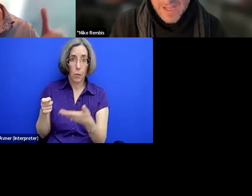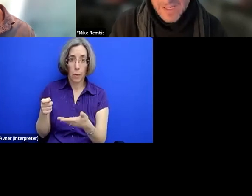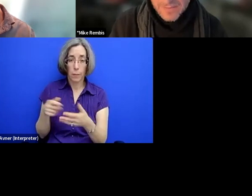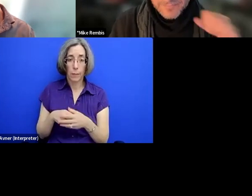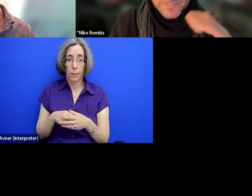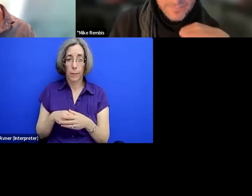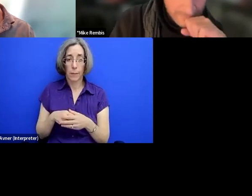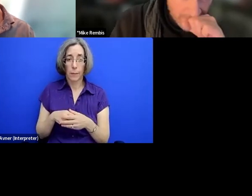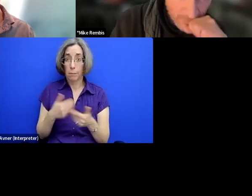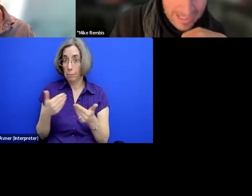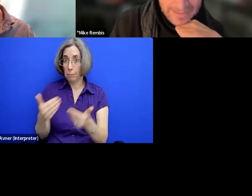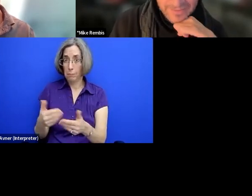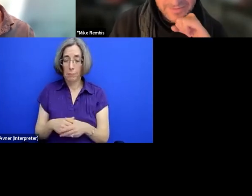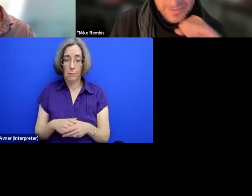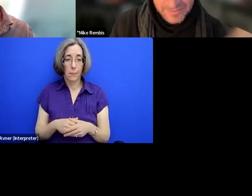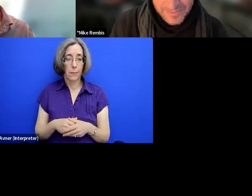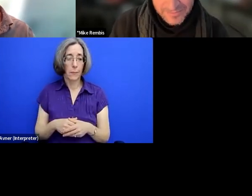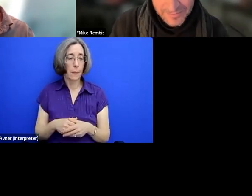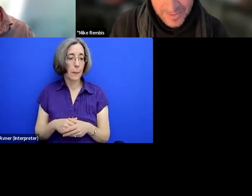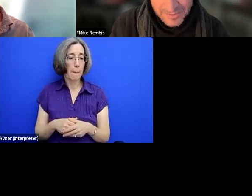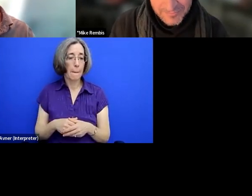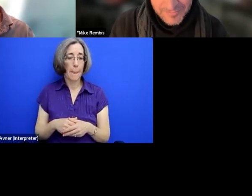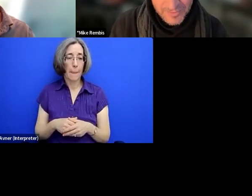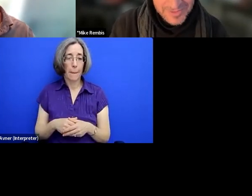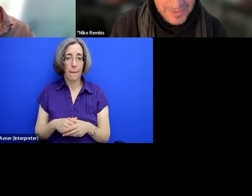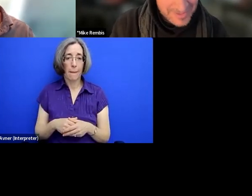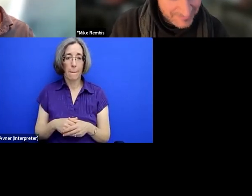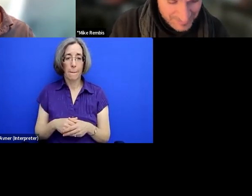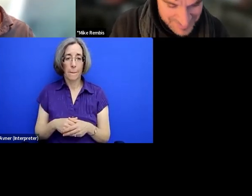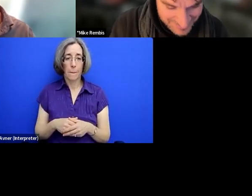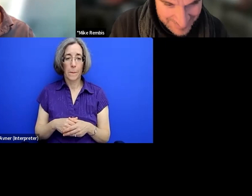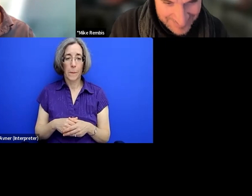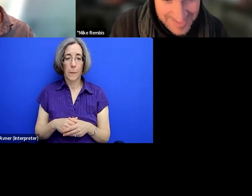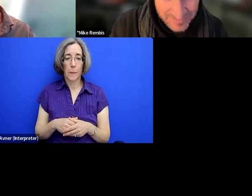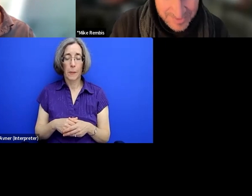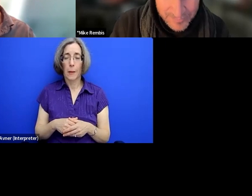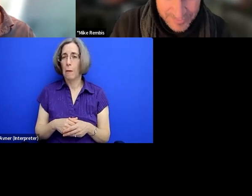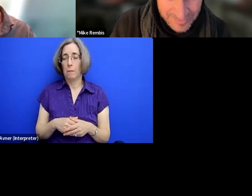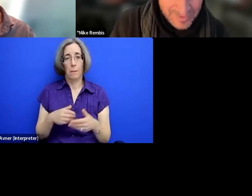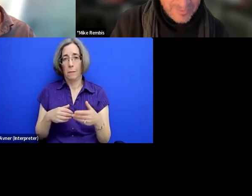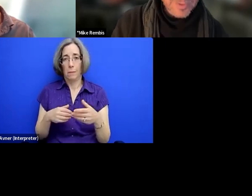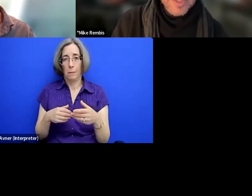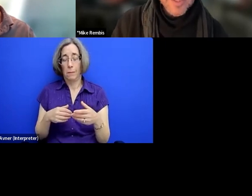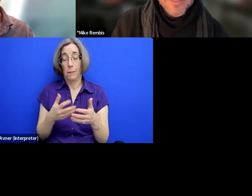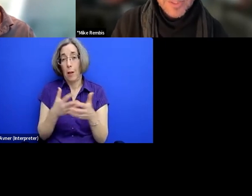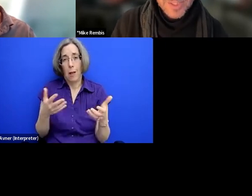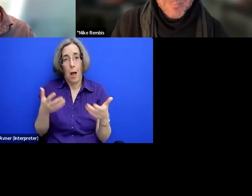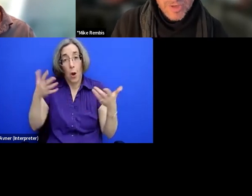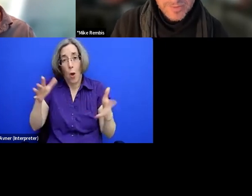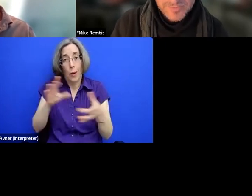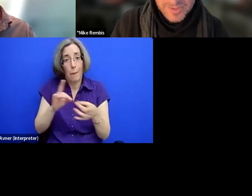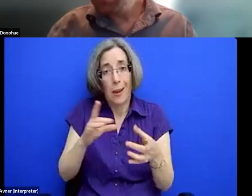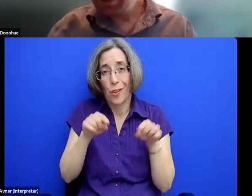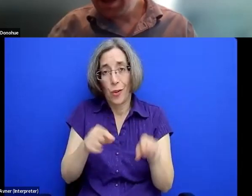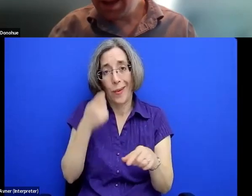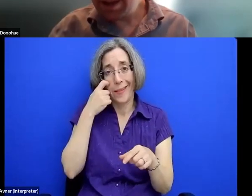and so go ahead, please. Well, I think that you know, a lot of it was said in that last panel. We were really kind of touching on